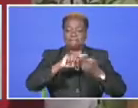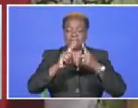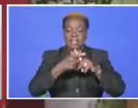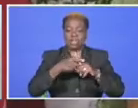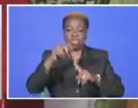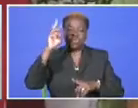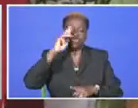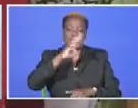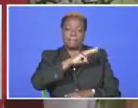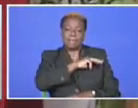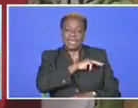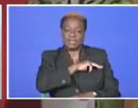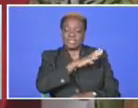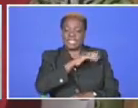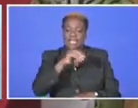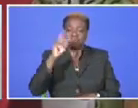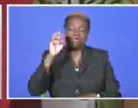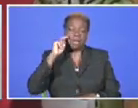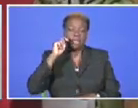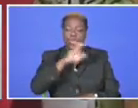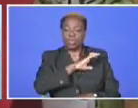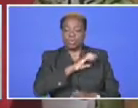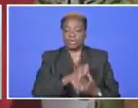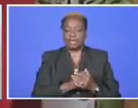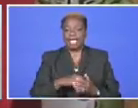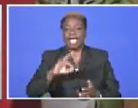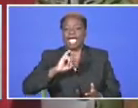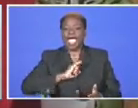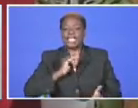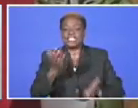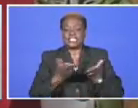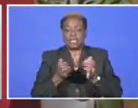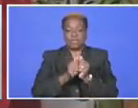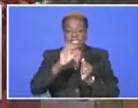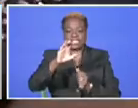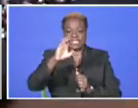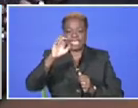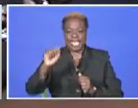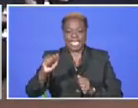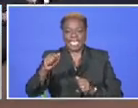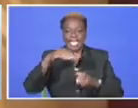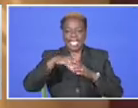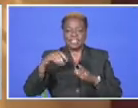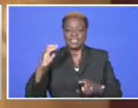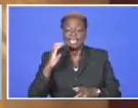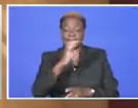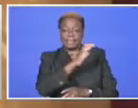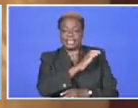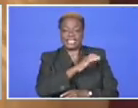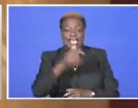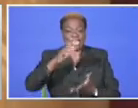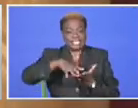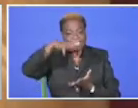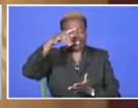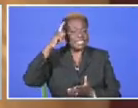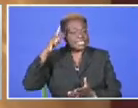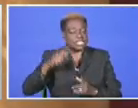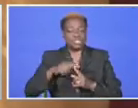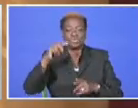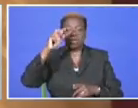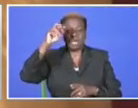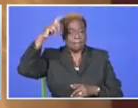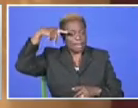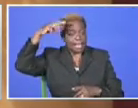Colebrook. I served at CA and the Cabinet, and listening to the Prime Minister read